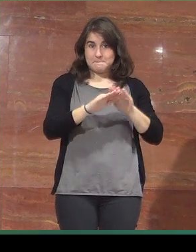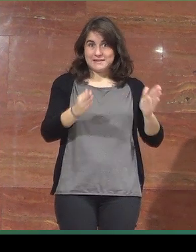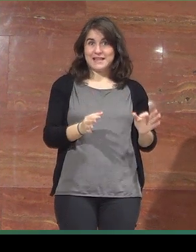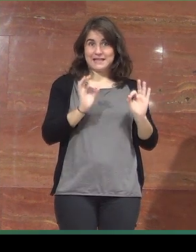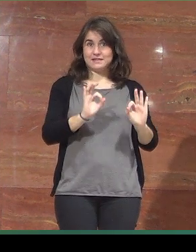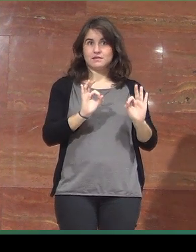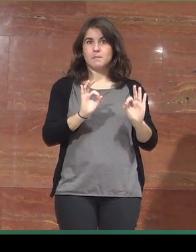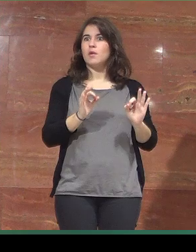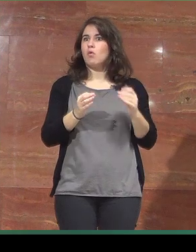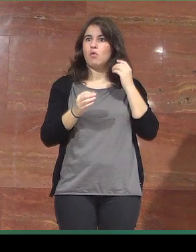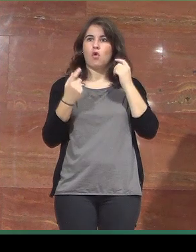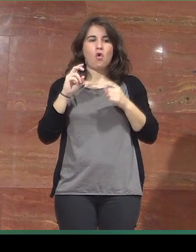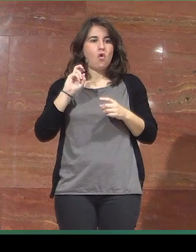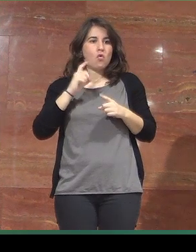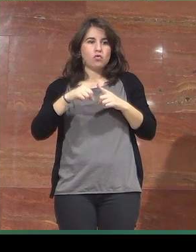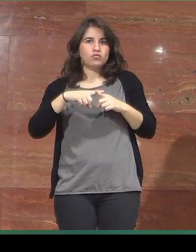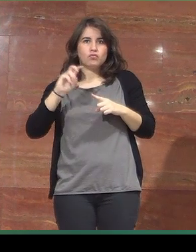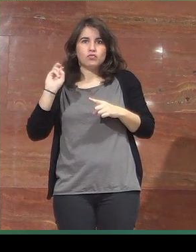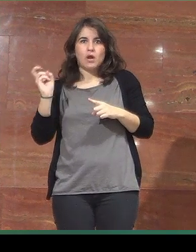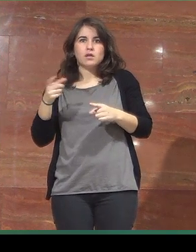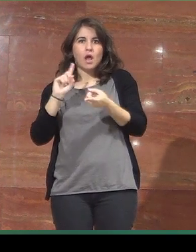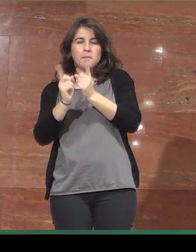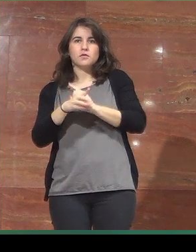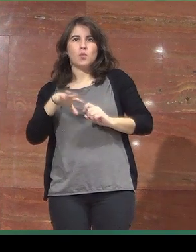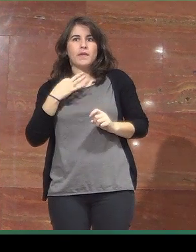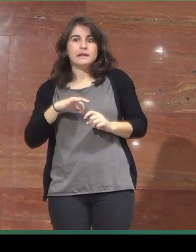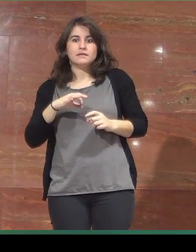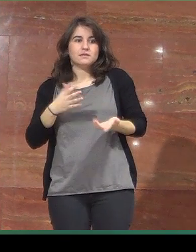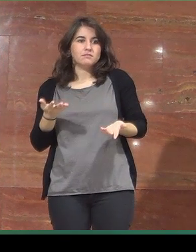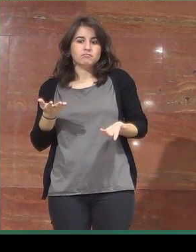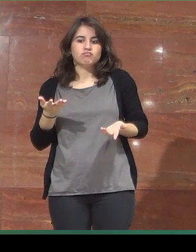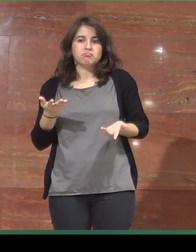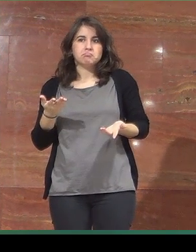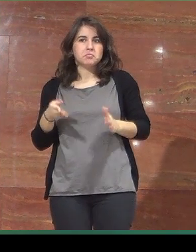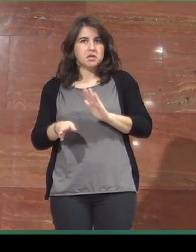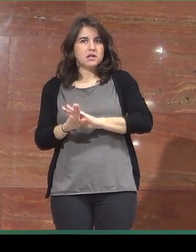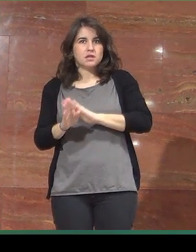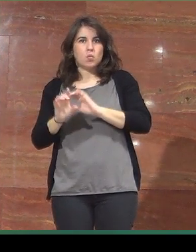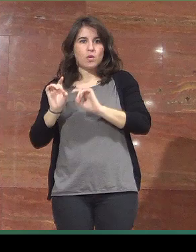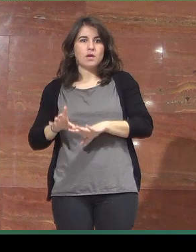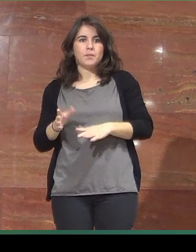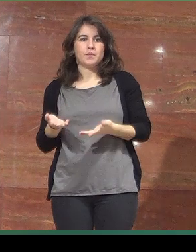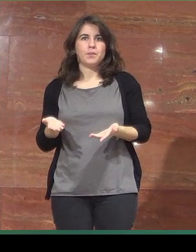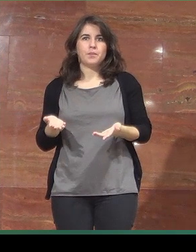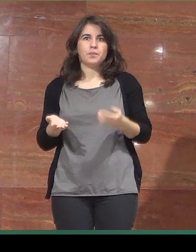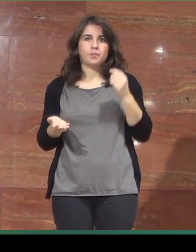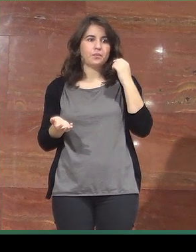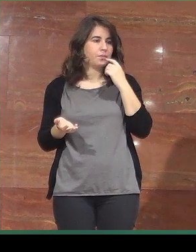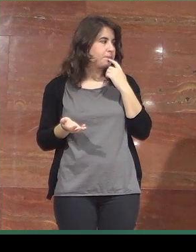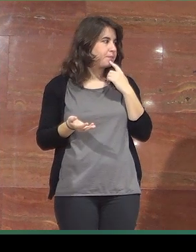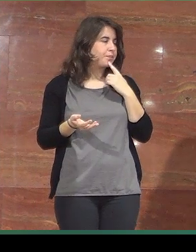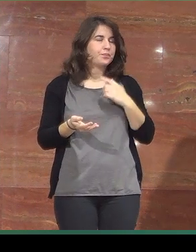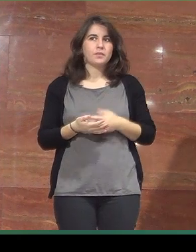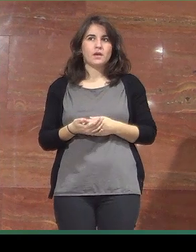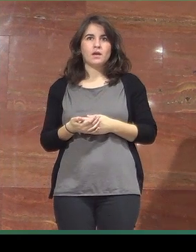have to work every time about, and not to say we take a reel and you have to